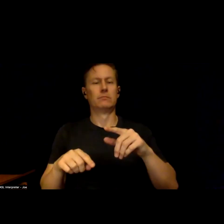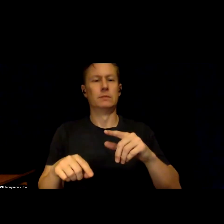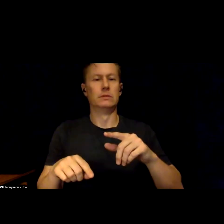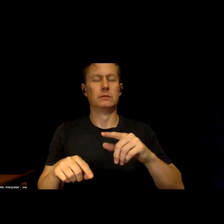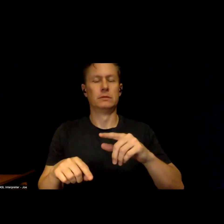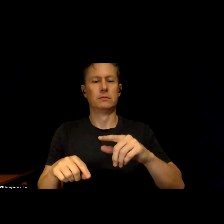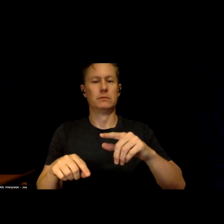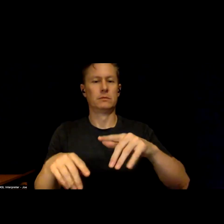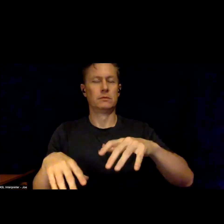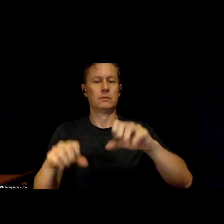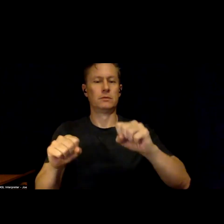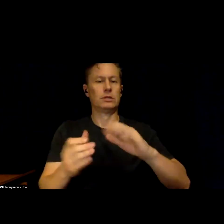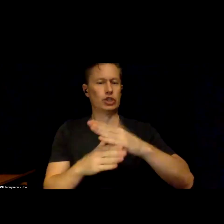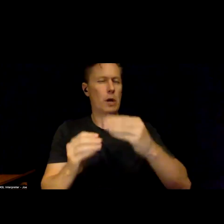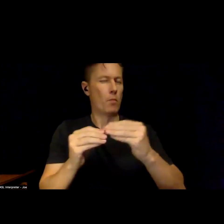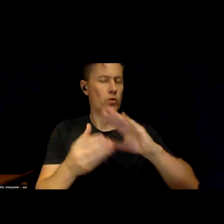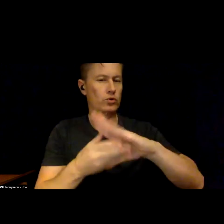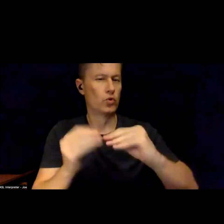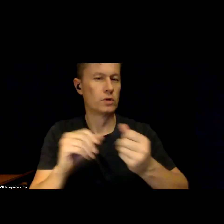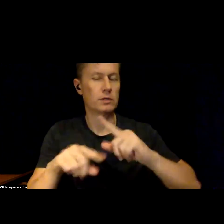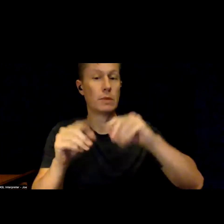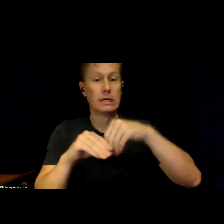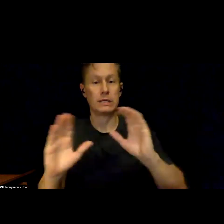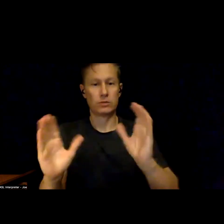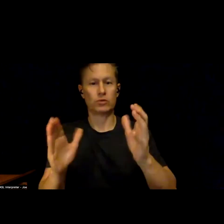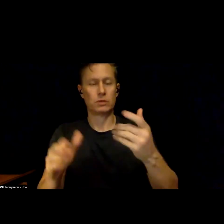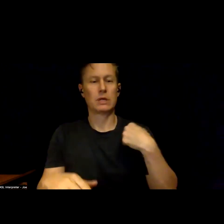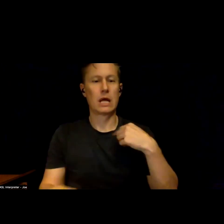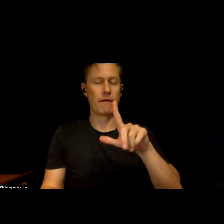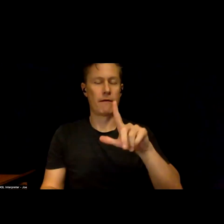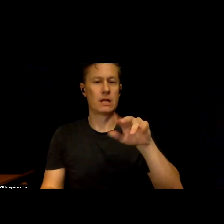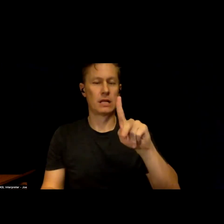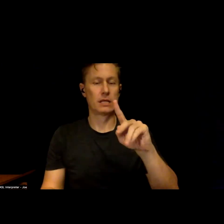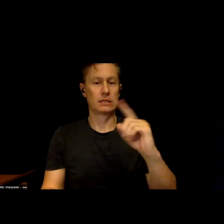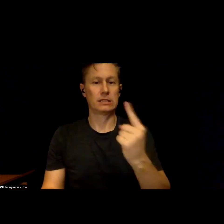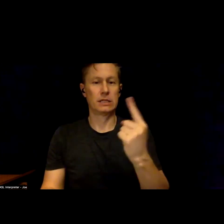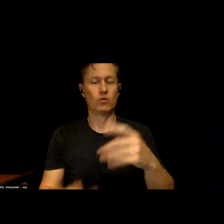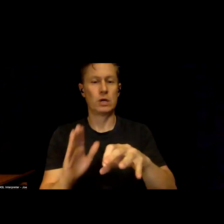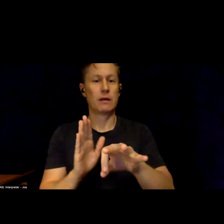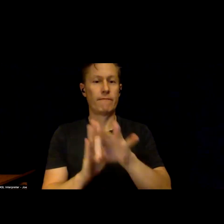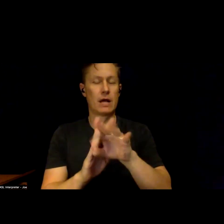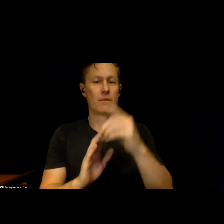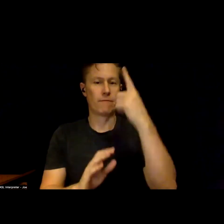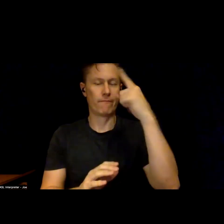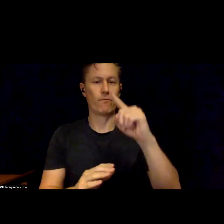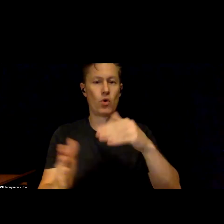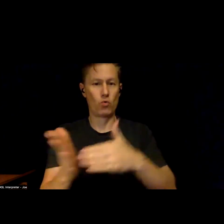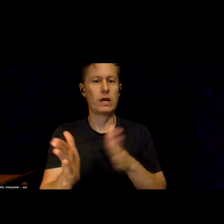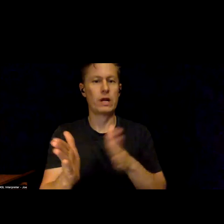chat, just FYI, I did put a link that someone found for that reflective tent, so you can find that in the